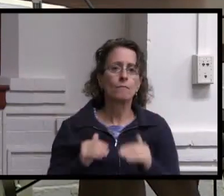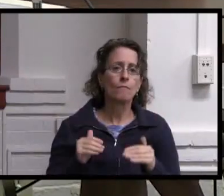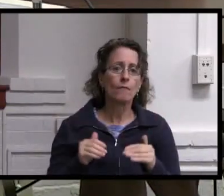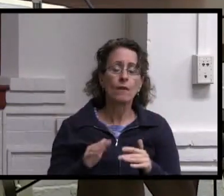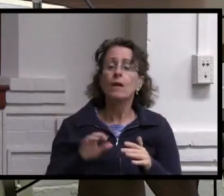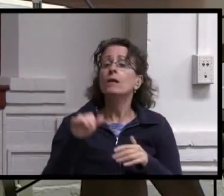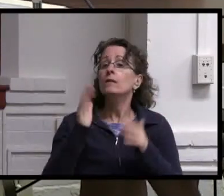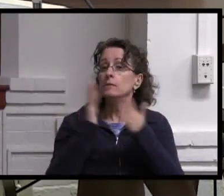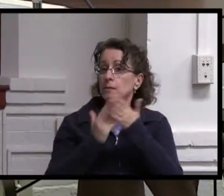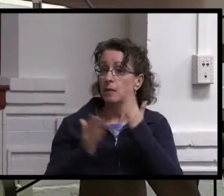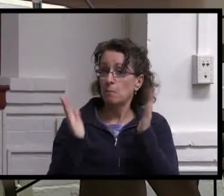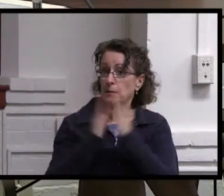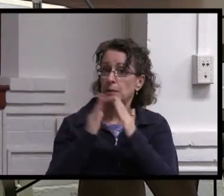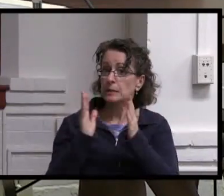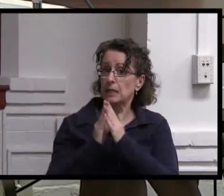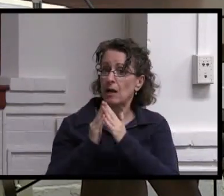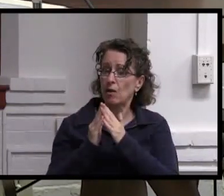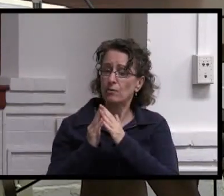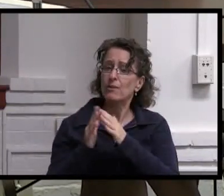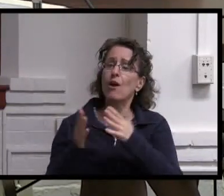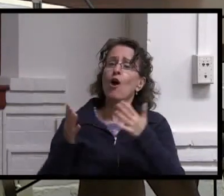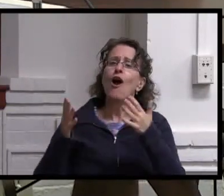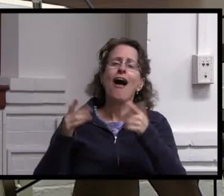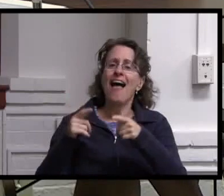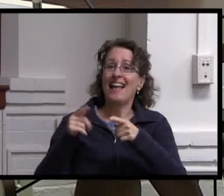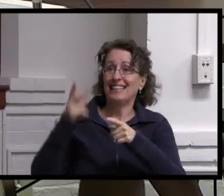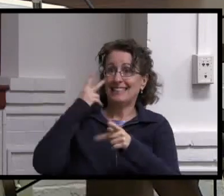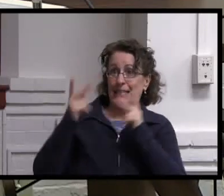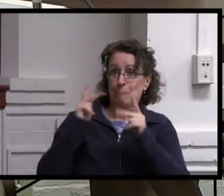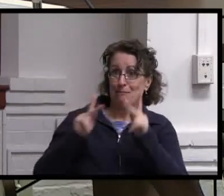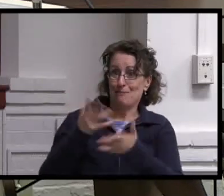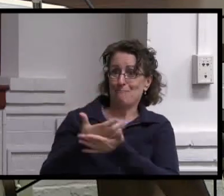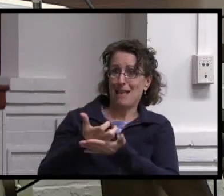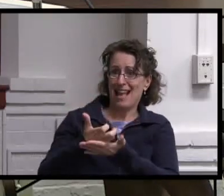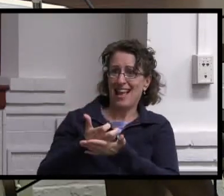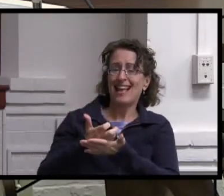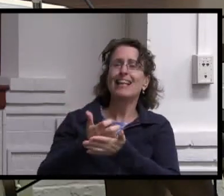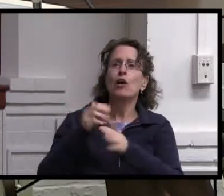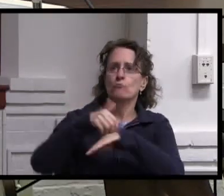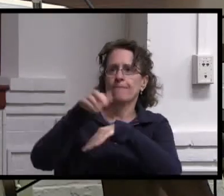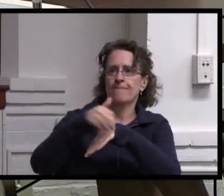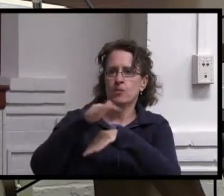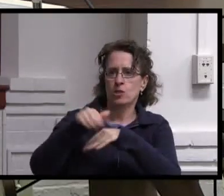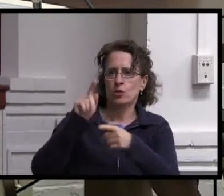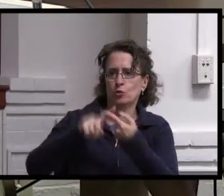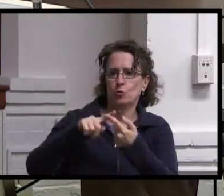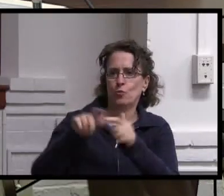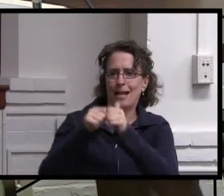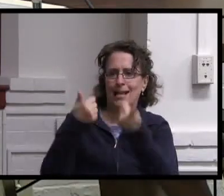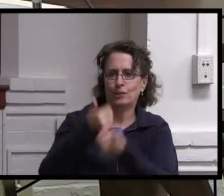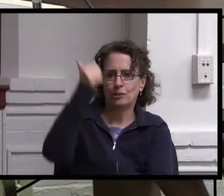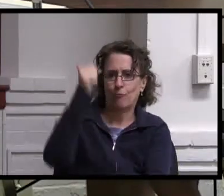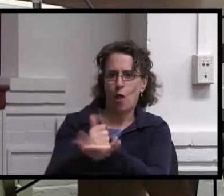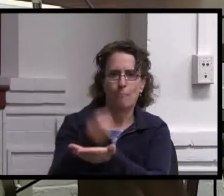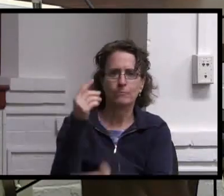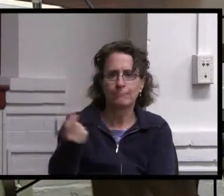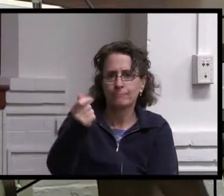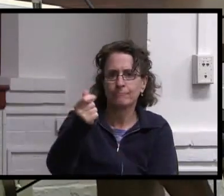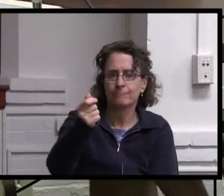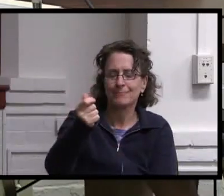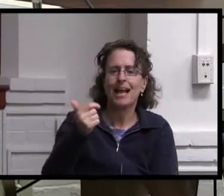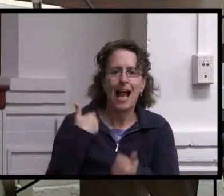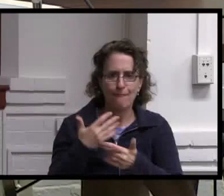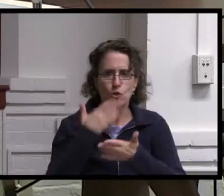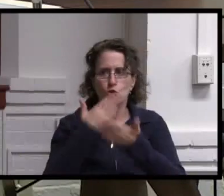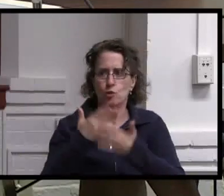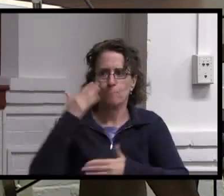make it easy for people to give to organizations such as Groundworks Collaborative, as opposed to giving money directly to people on the street that are asking for it.